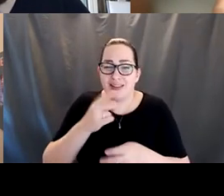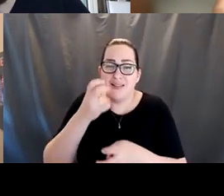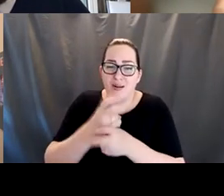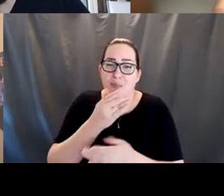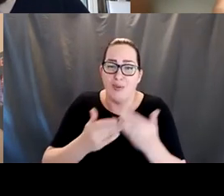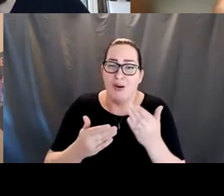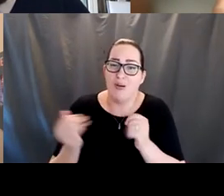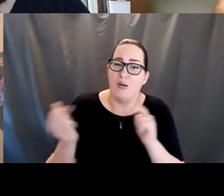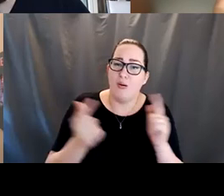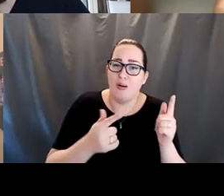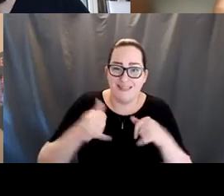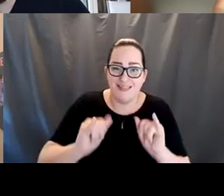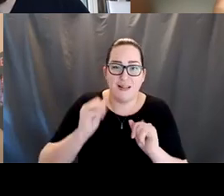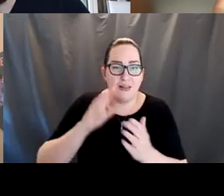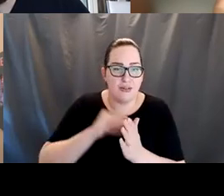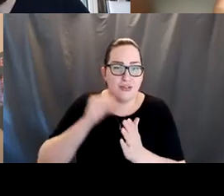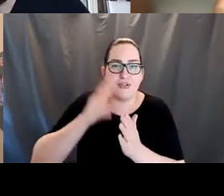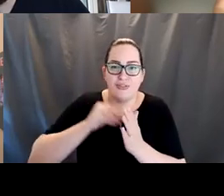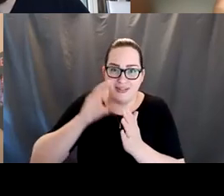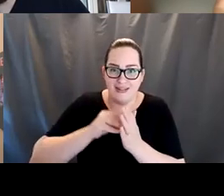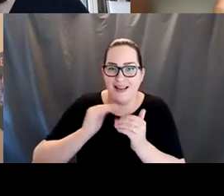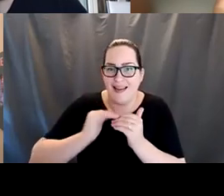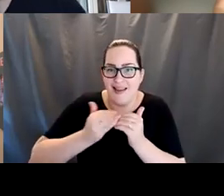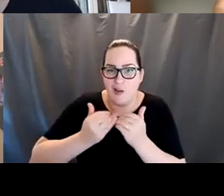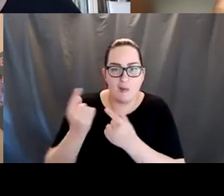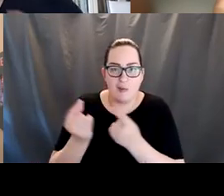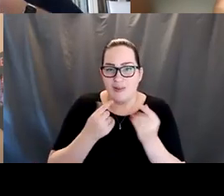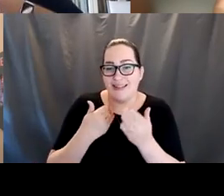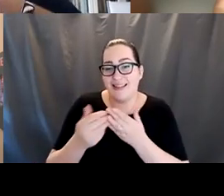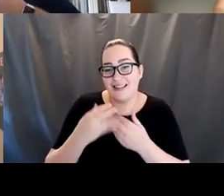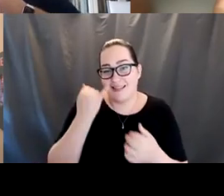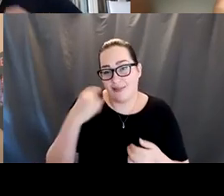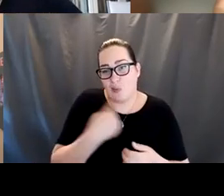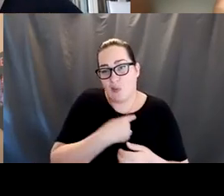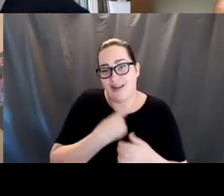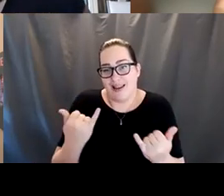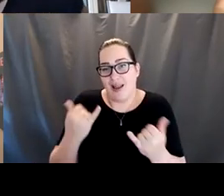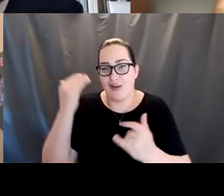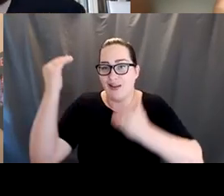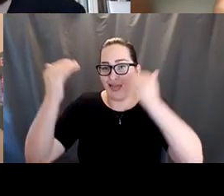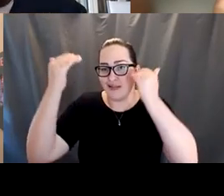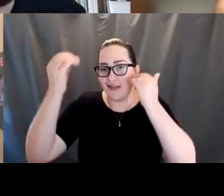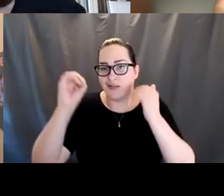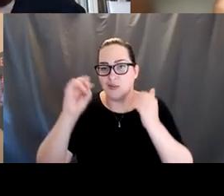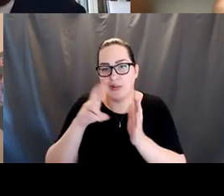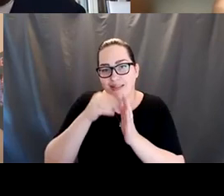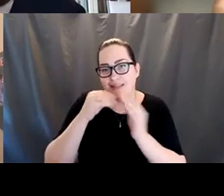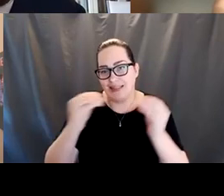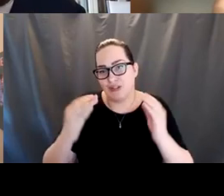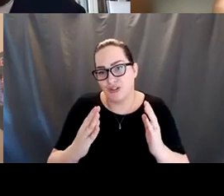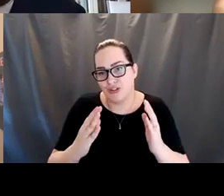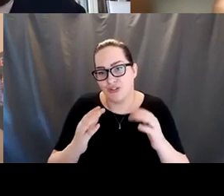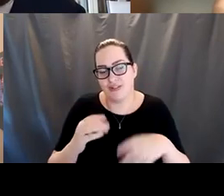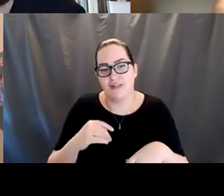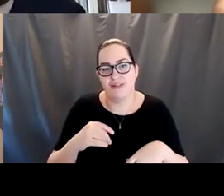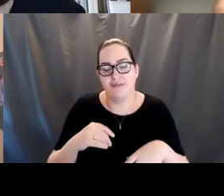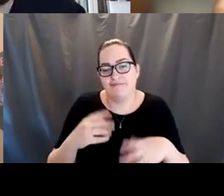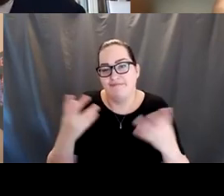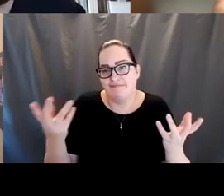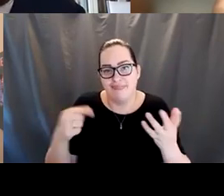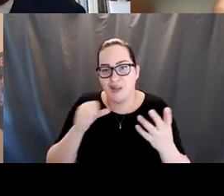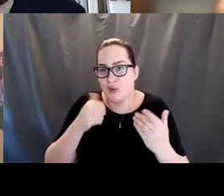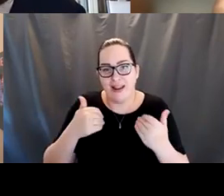incredible power for that story, yeah. Right. And so I'm actually going to just repose it to the audience in the hope that